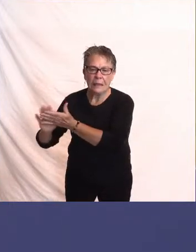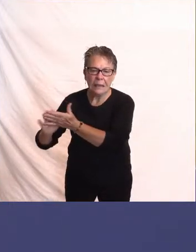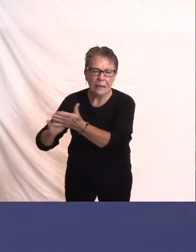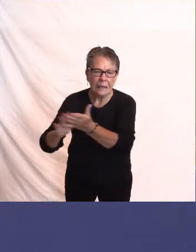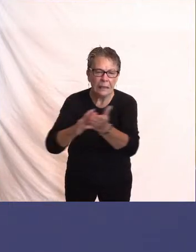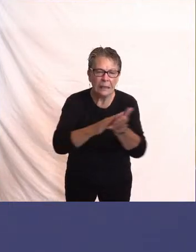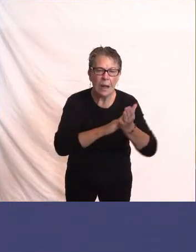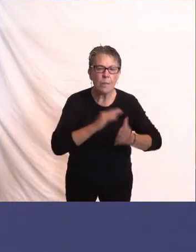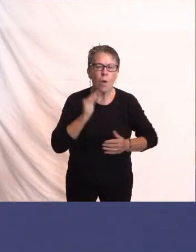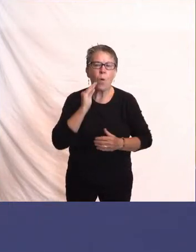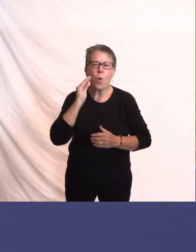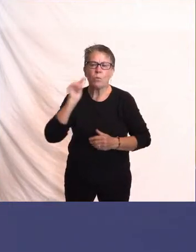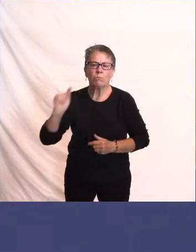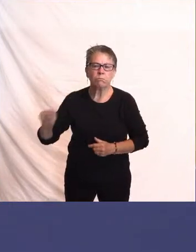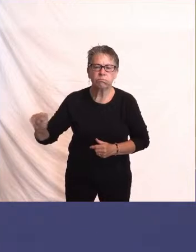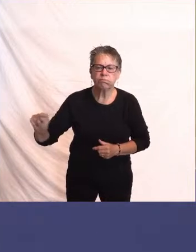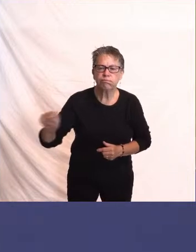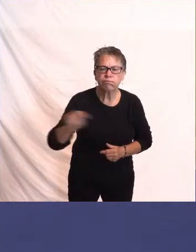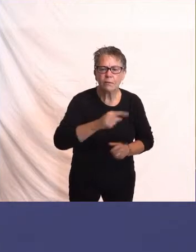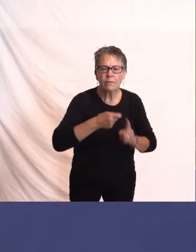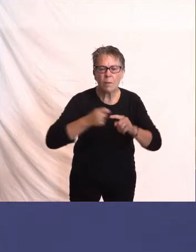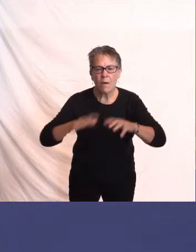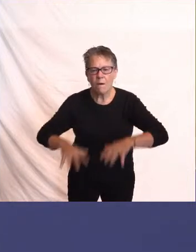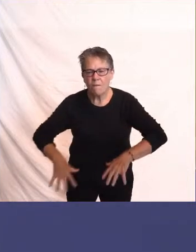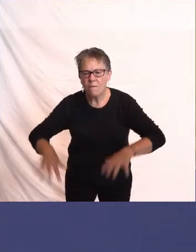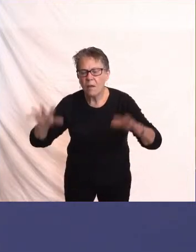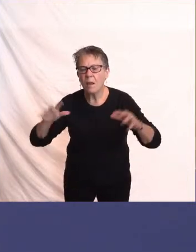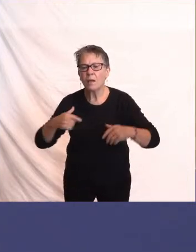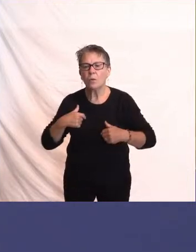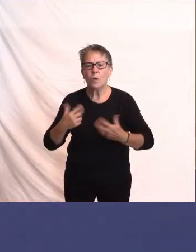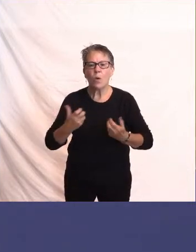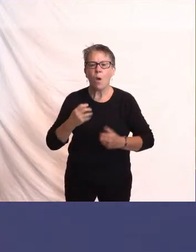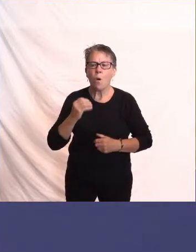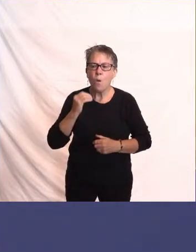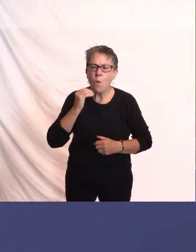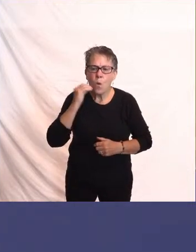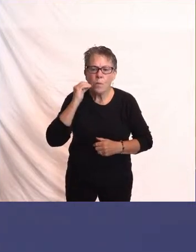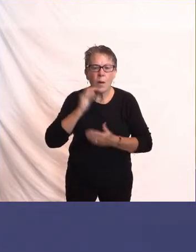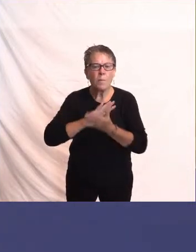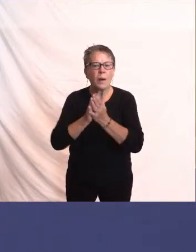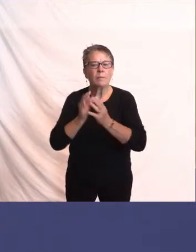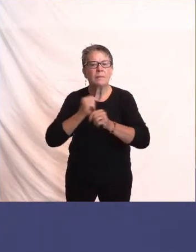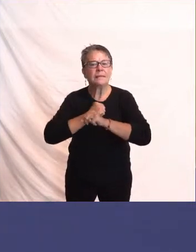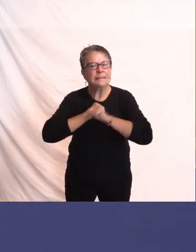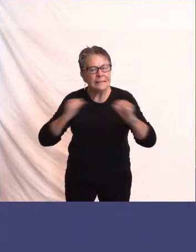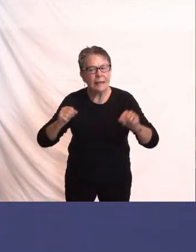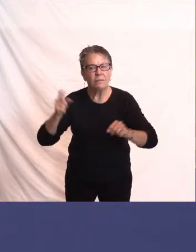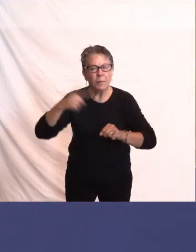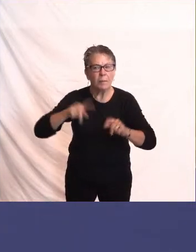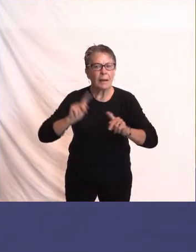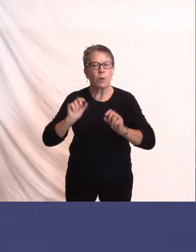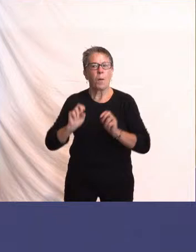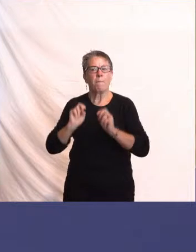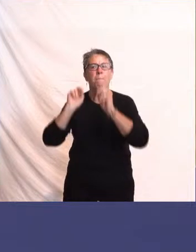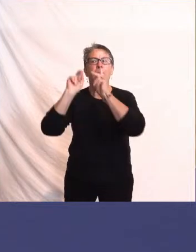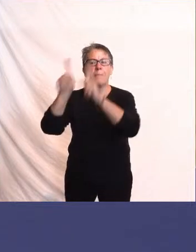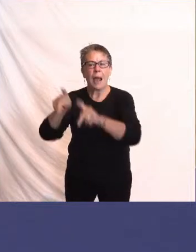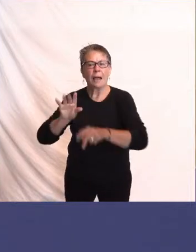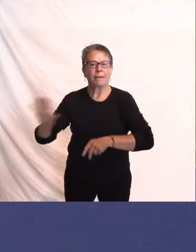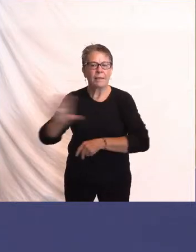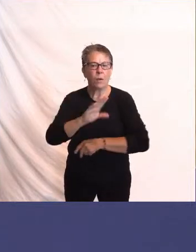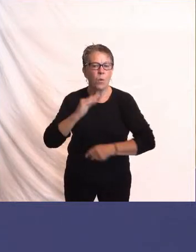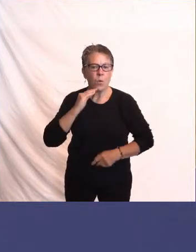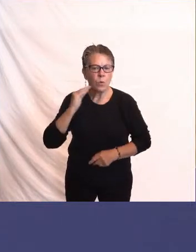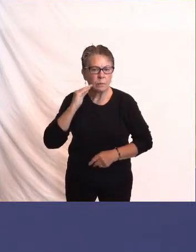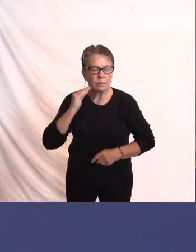homes safe and certainly habitable again for those to make sure that they can get back in. Our Recovery Bureau continues